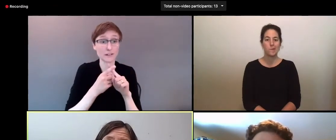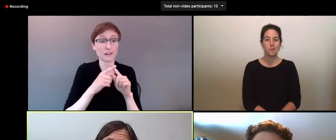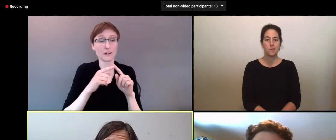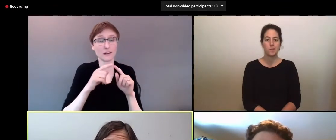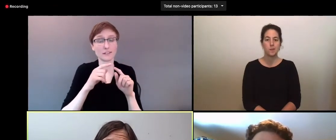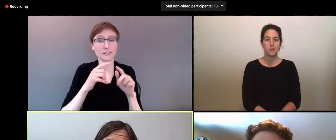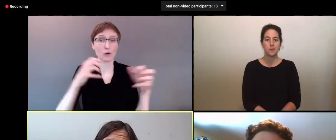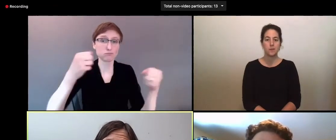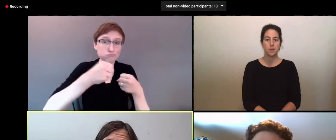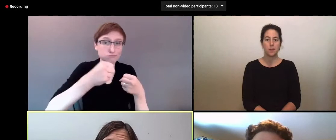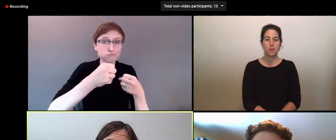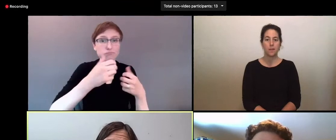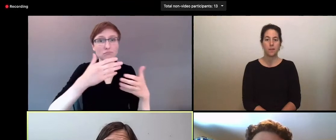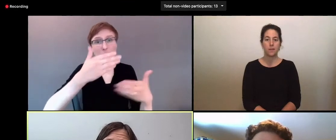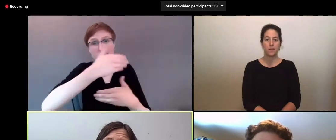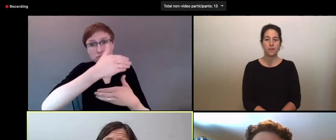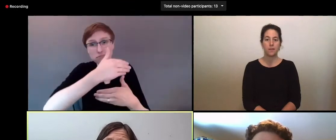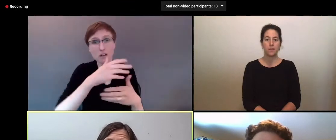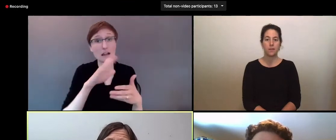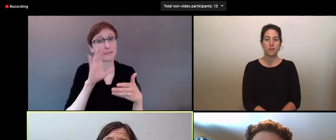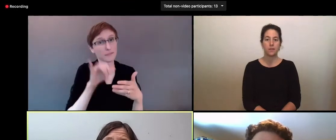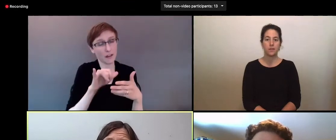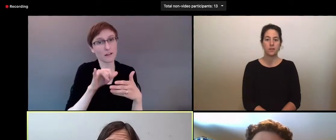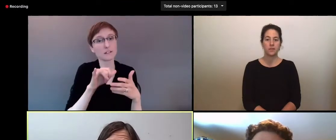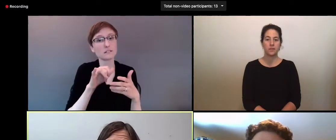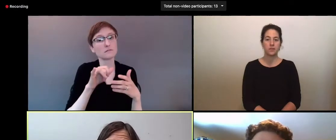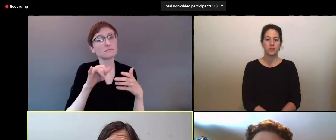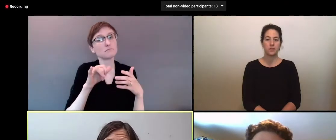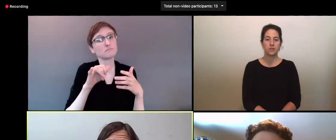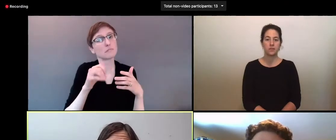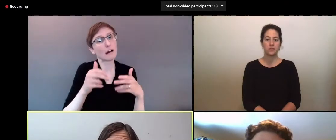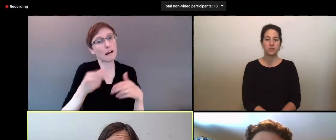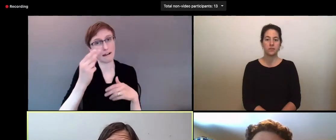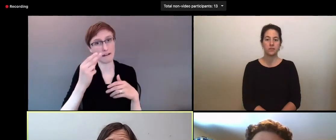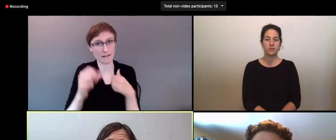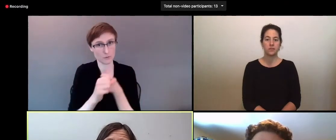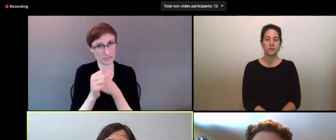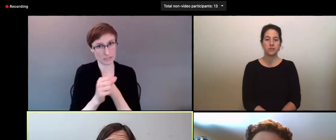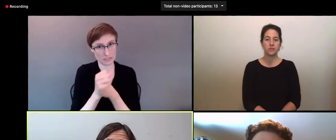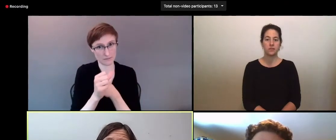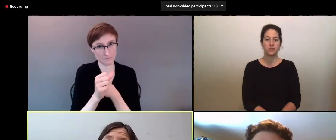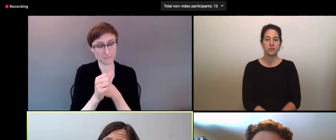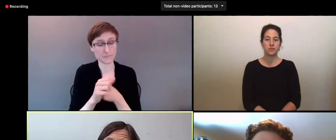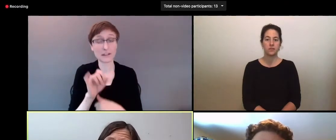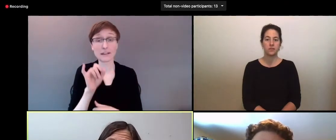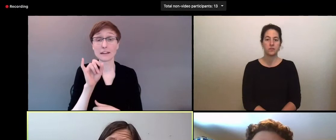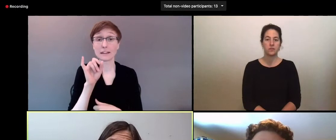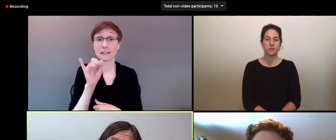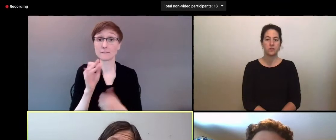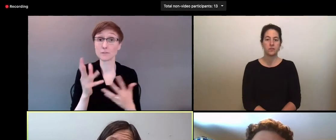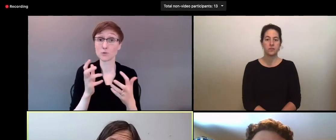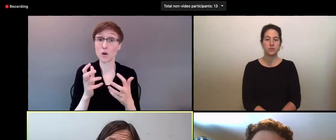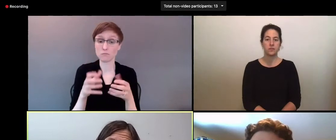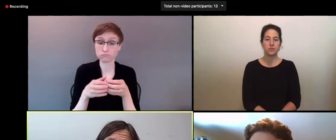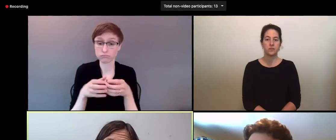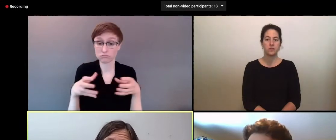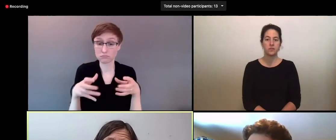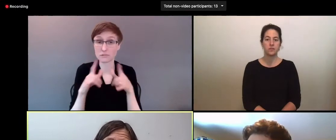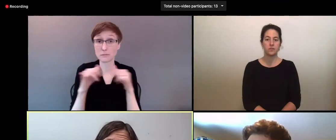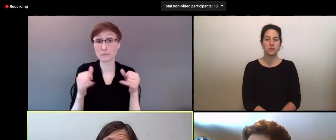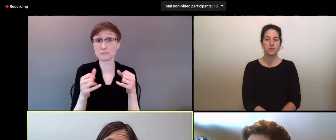of highest risk activity. And so if you want to expand in a safer way, it's about keeping the physical